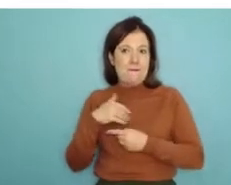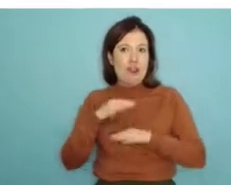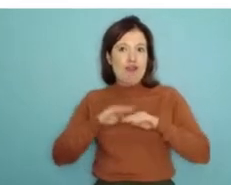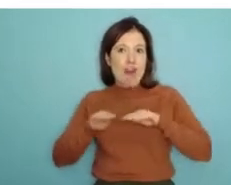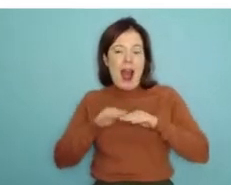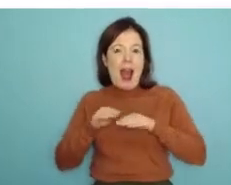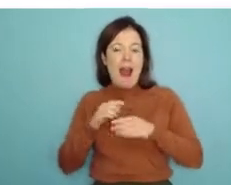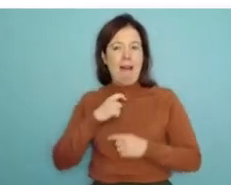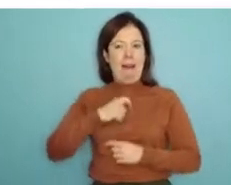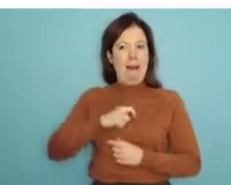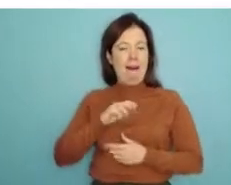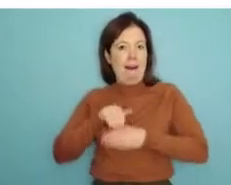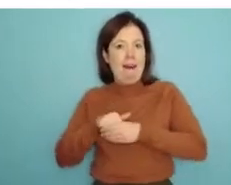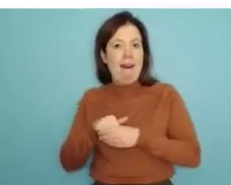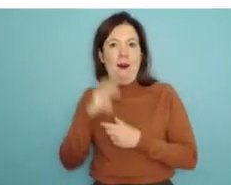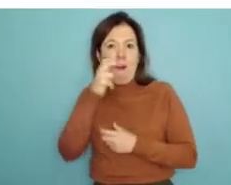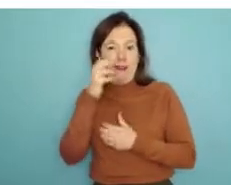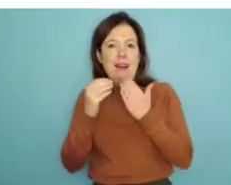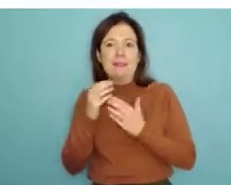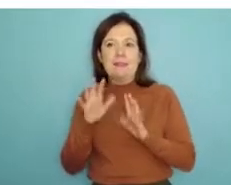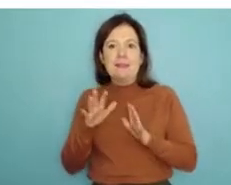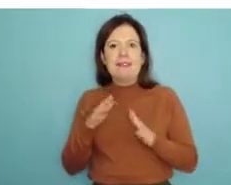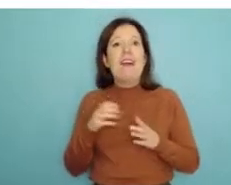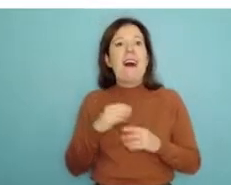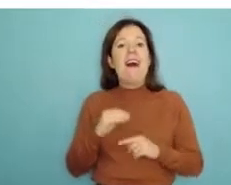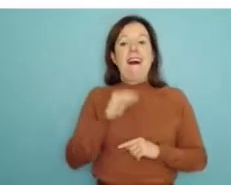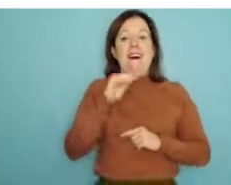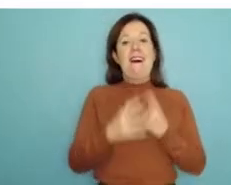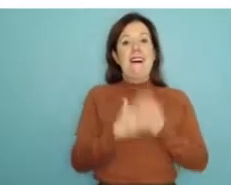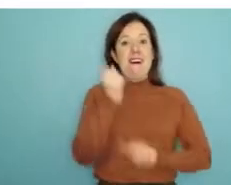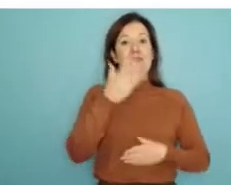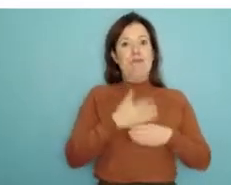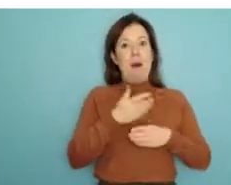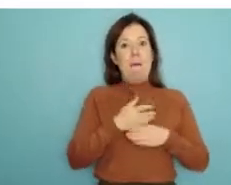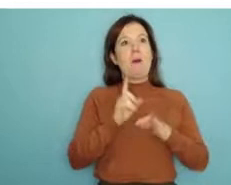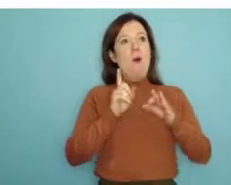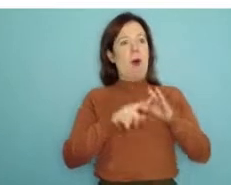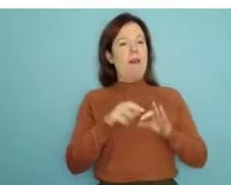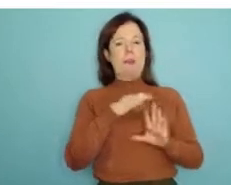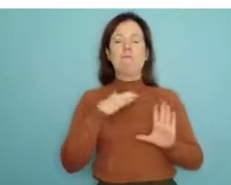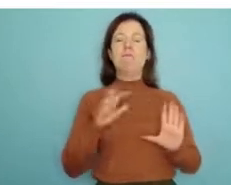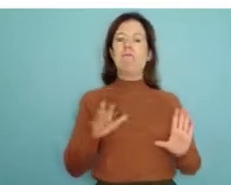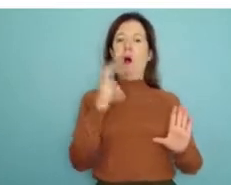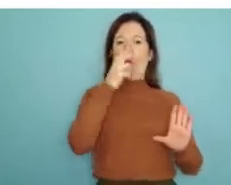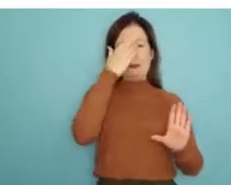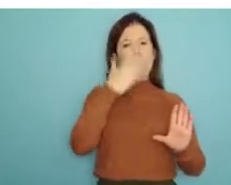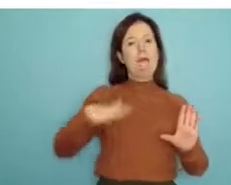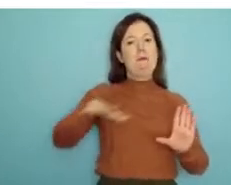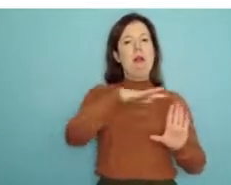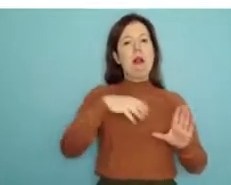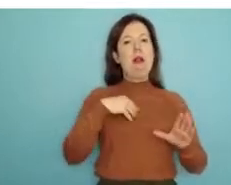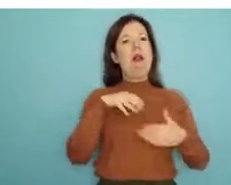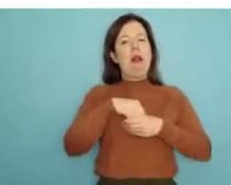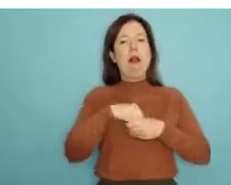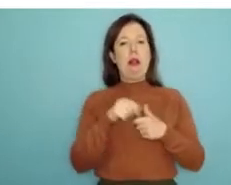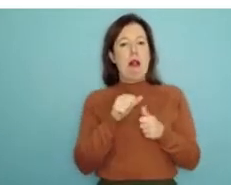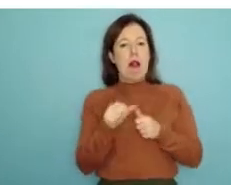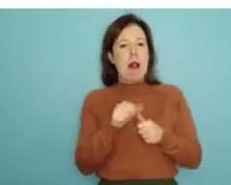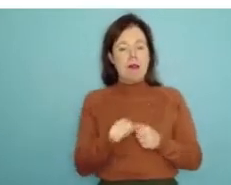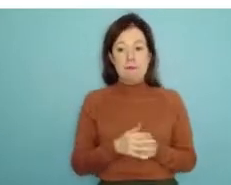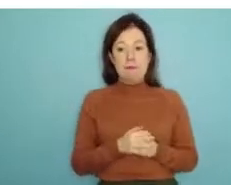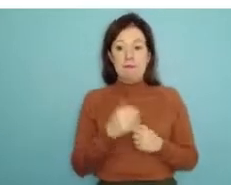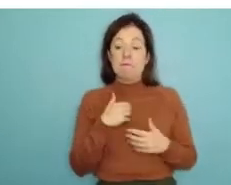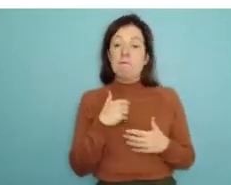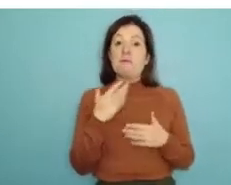felt like the right place for me to be working as a qualified clinician. And I was lucky. I was given career